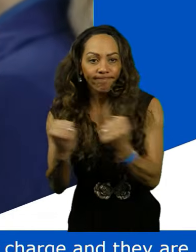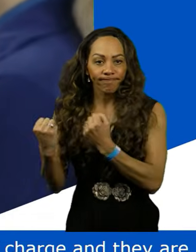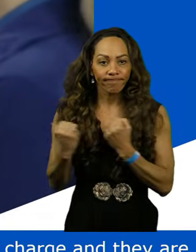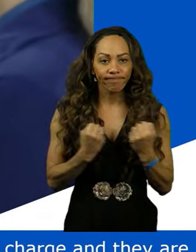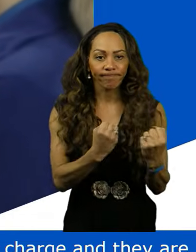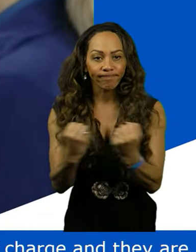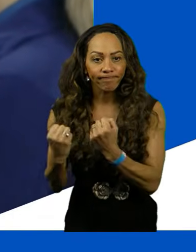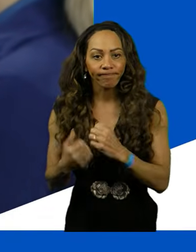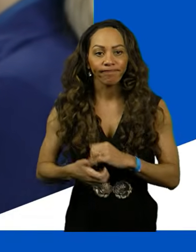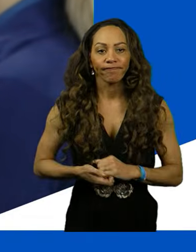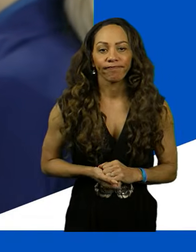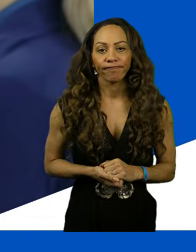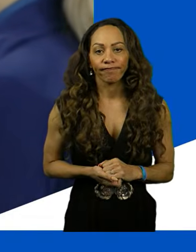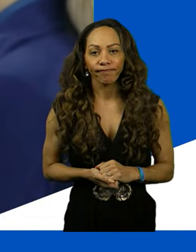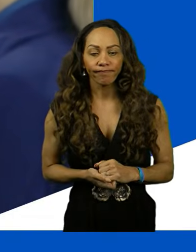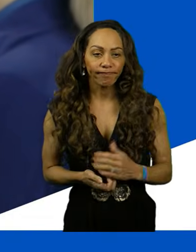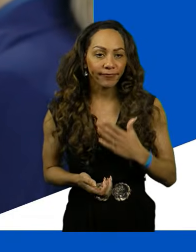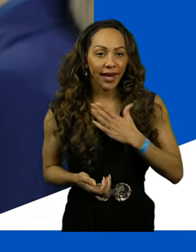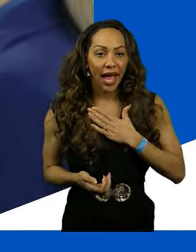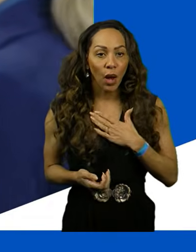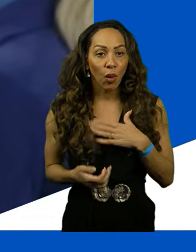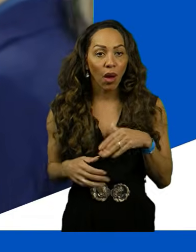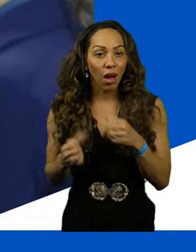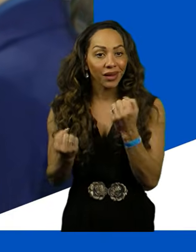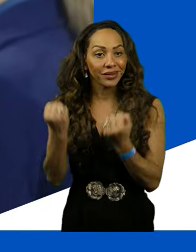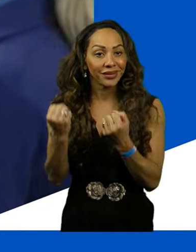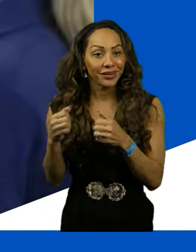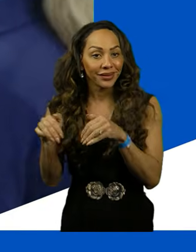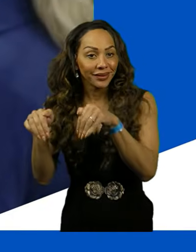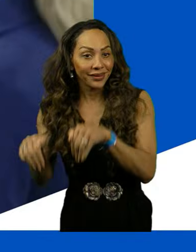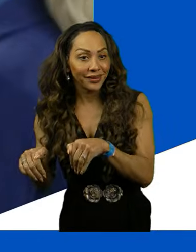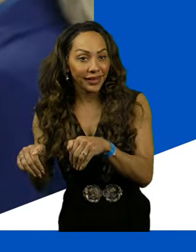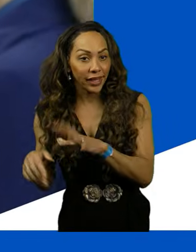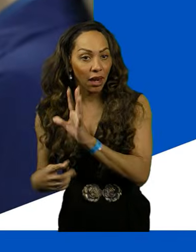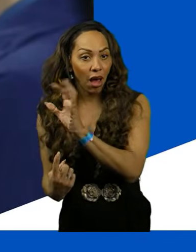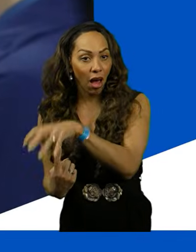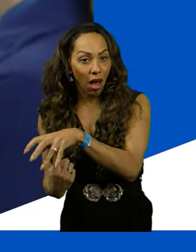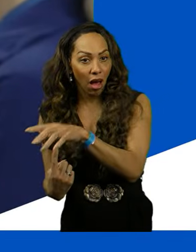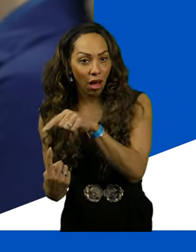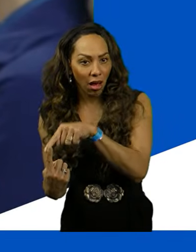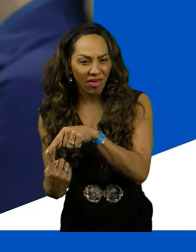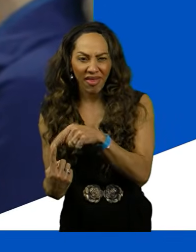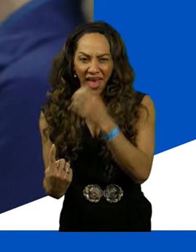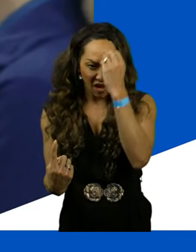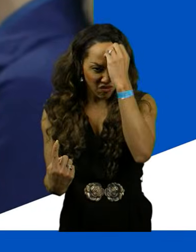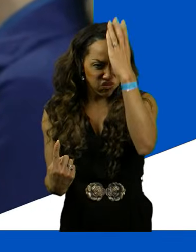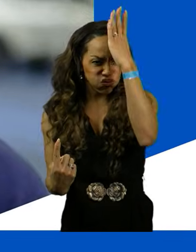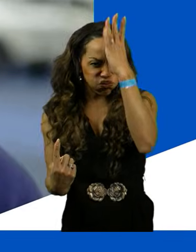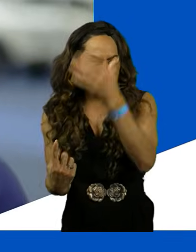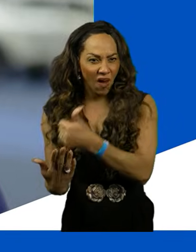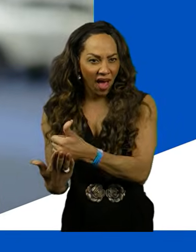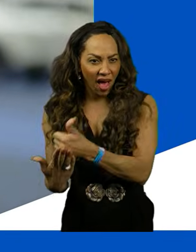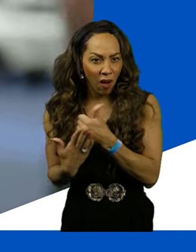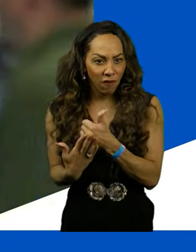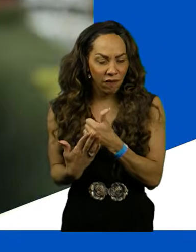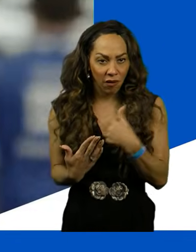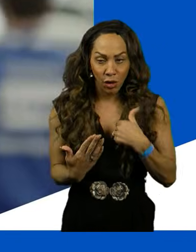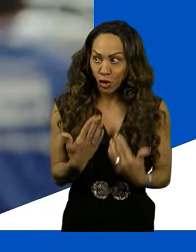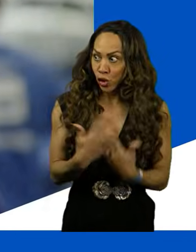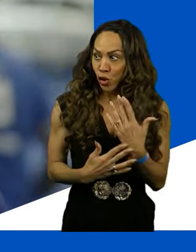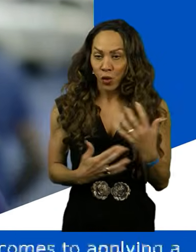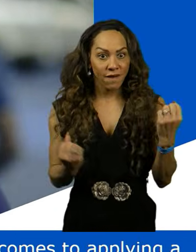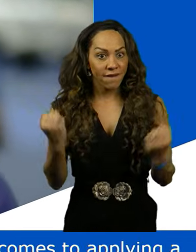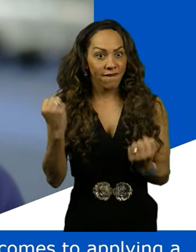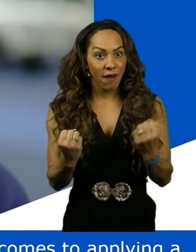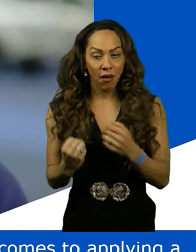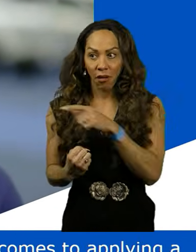our dealer network, they're very helpful, and when it comes to applying for a new vehicle, they'll be able to guide you through the whole process as well. Precisely. Of